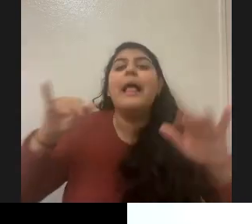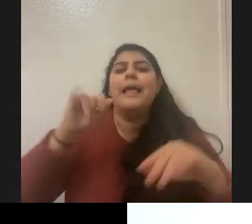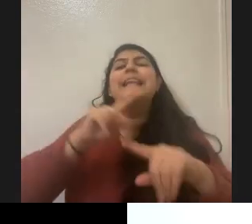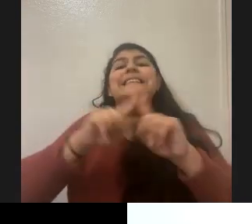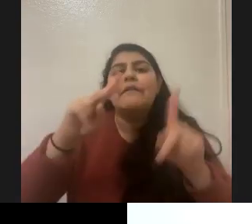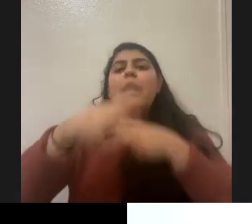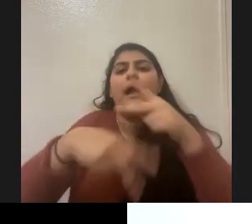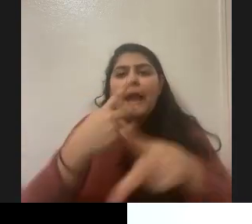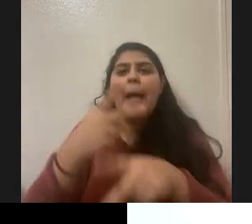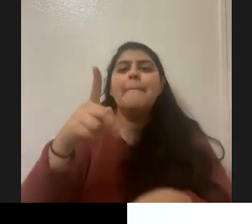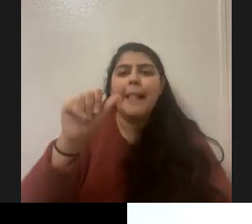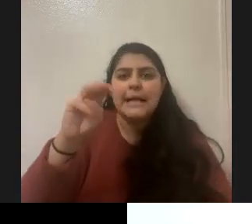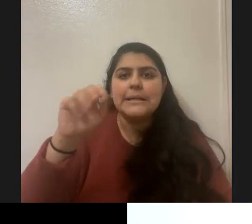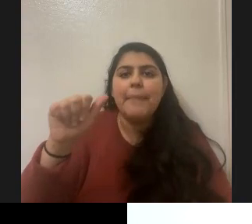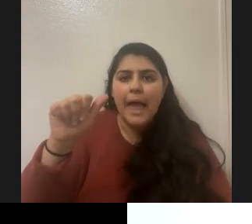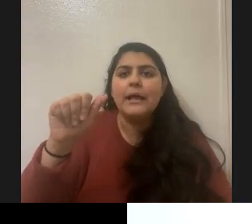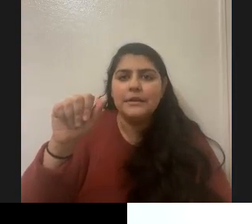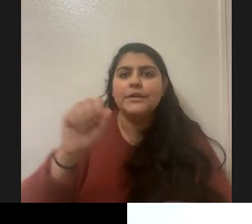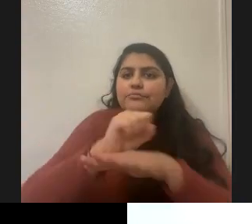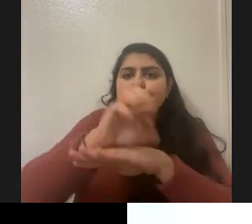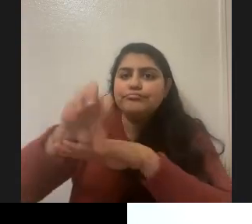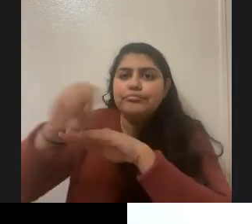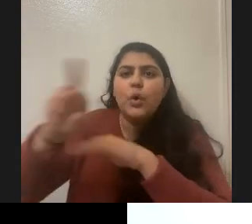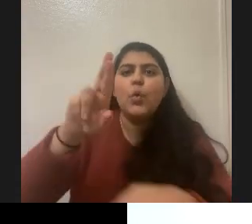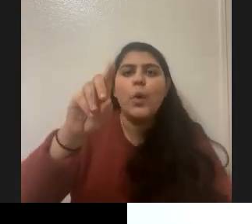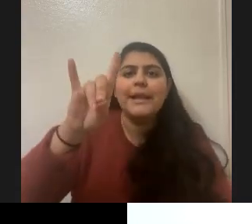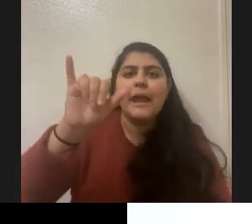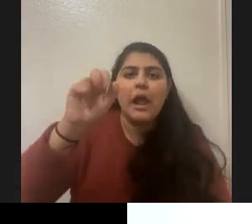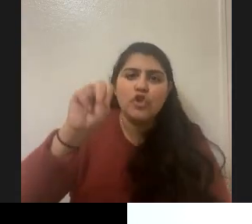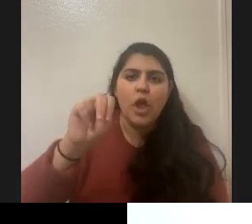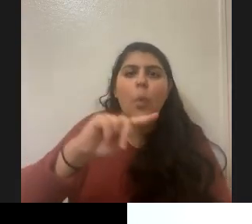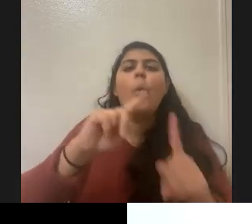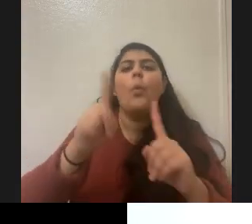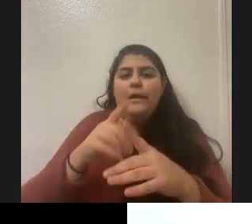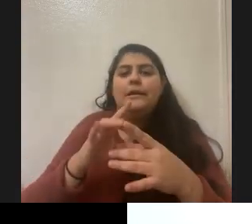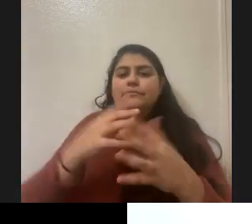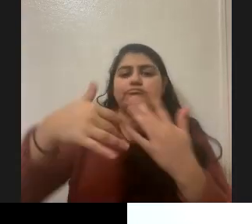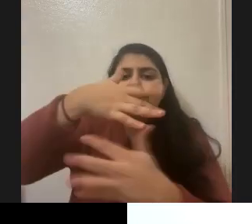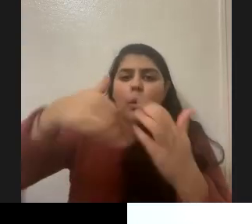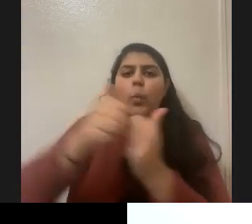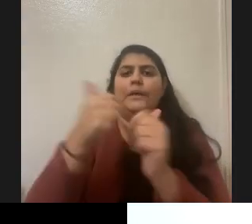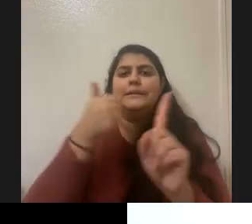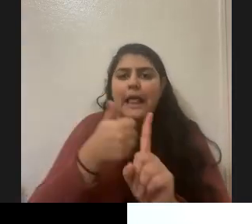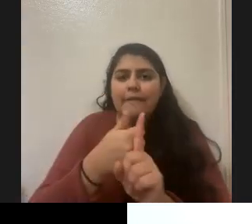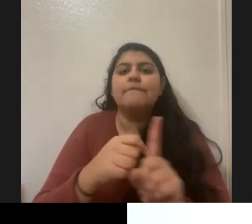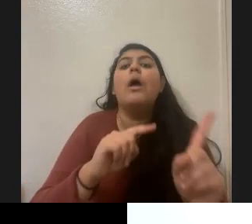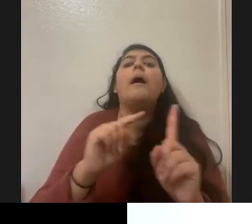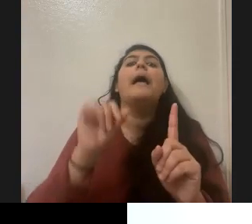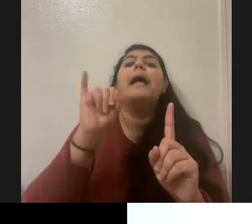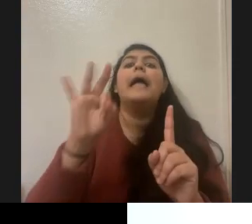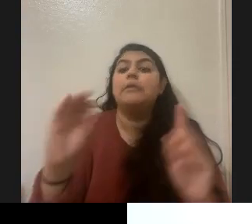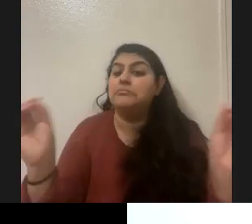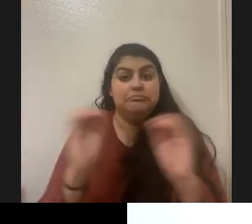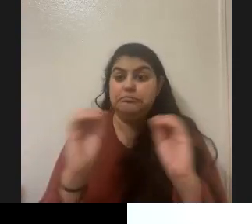plasmas releasing radiation. Radiation just interacting with itself. But if it's not doing anything, it's just sitting there happy, it's